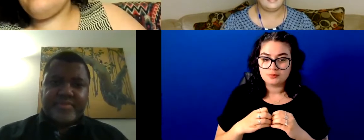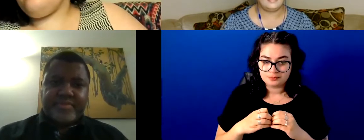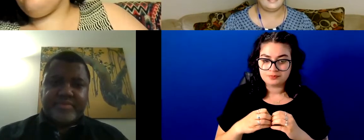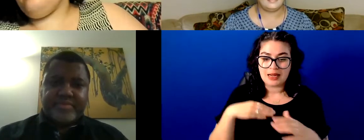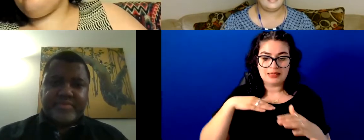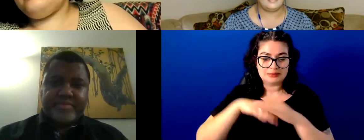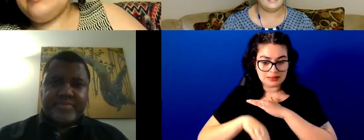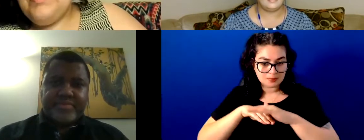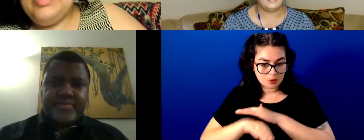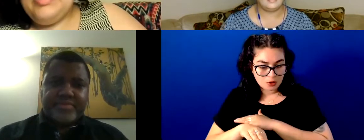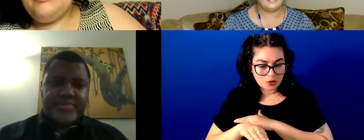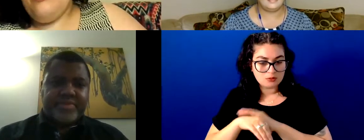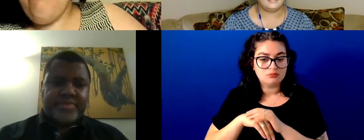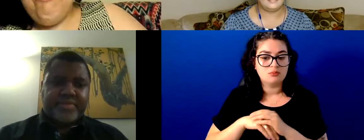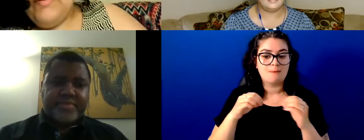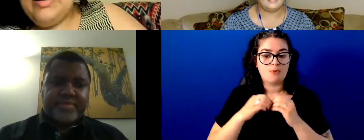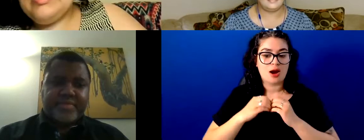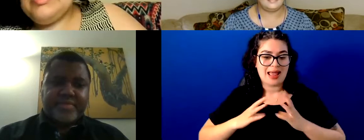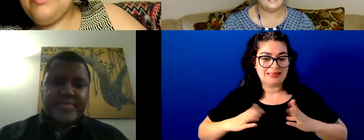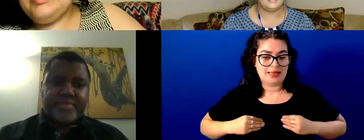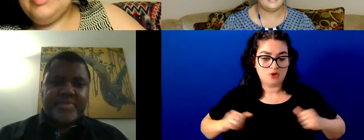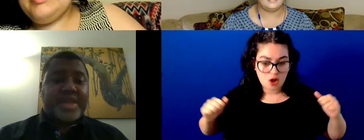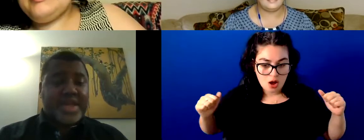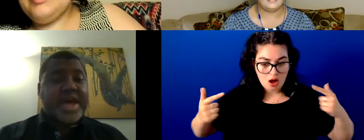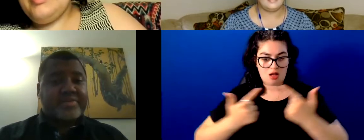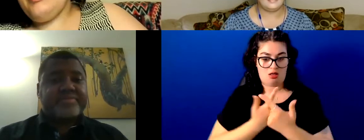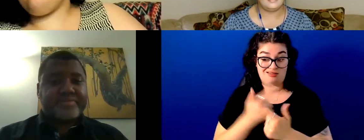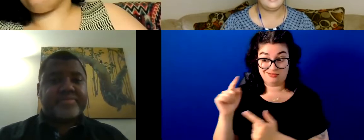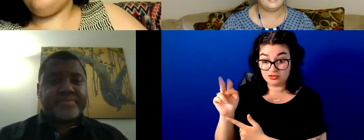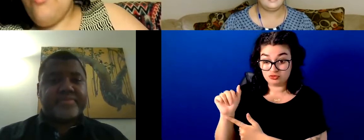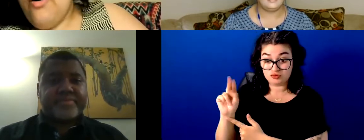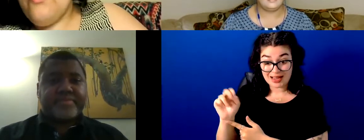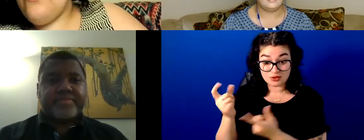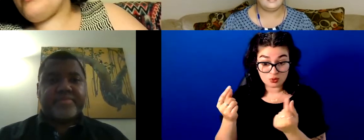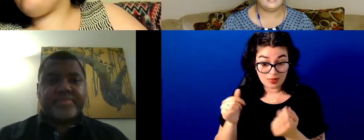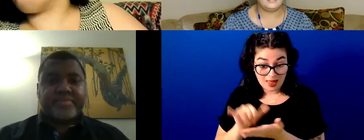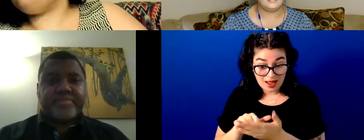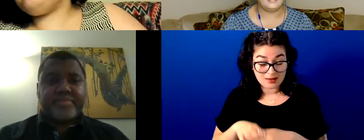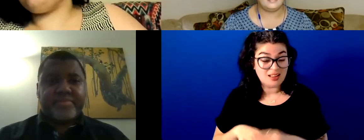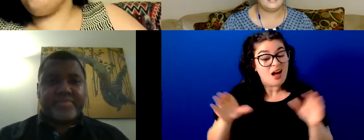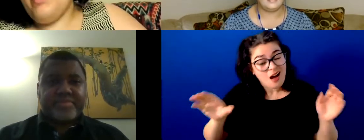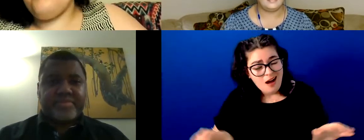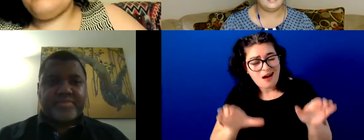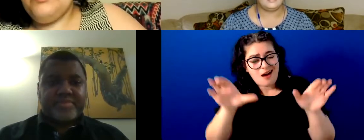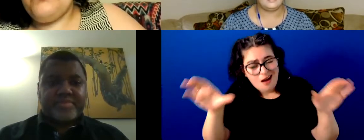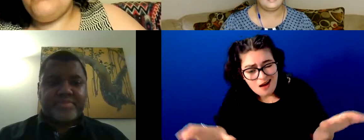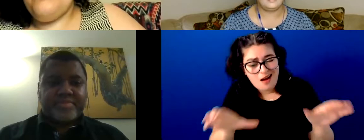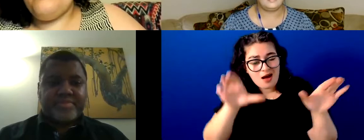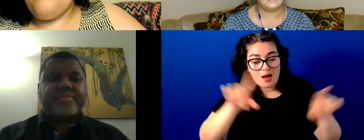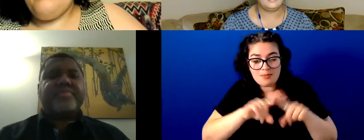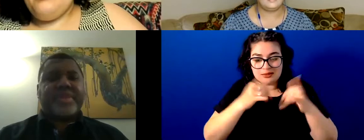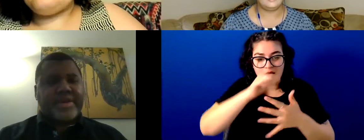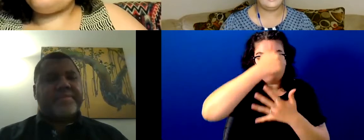accessible and accepting of everyone else in the process. And they have done all the work and are still at the bottom of the totem